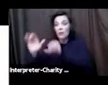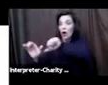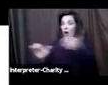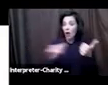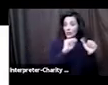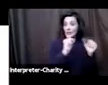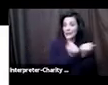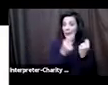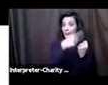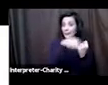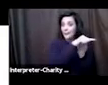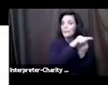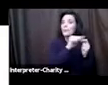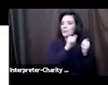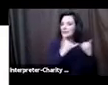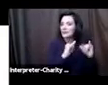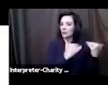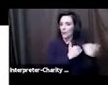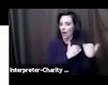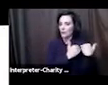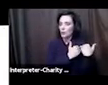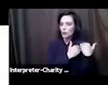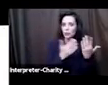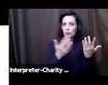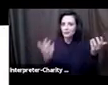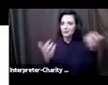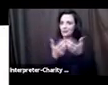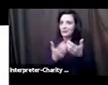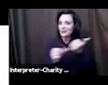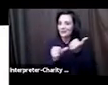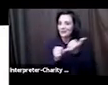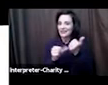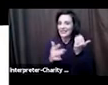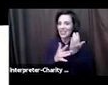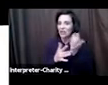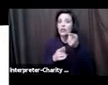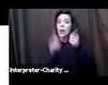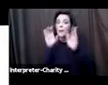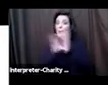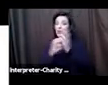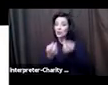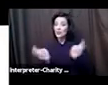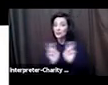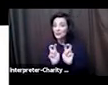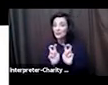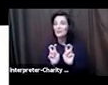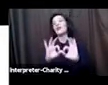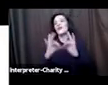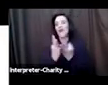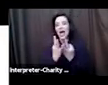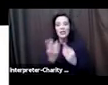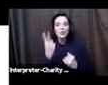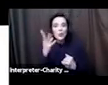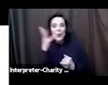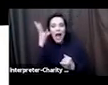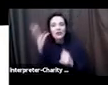not implicated in this process. This is a picture of a family in a school sitting at a table, two parents and a kid talking